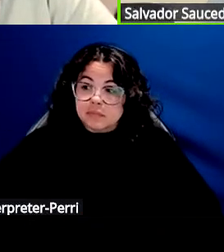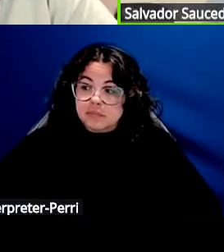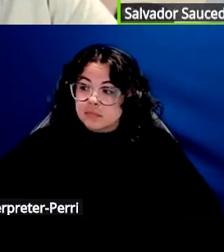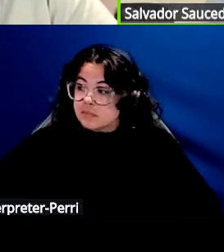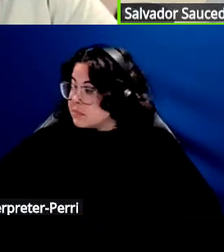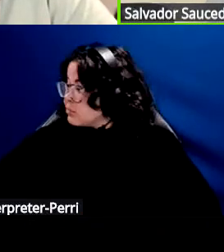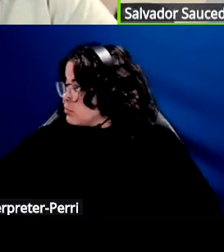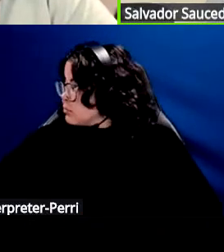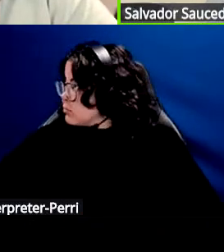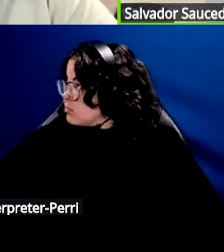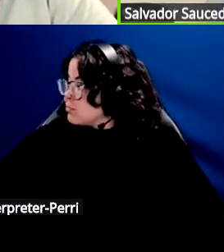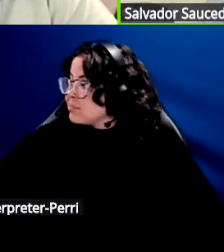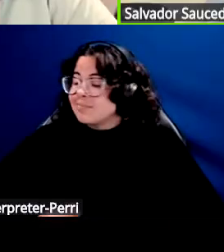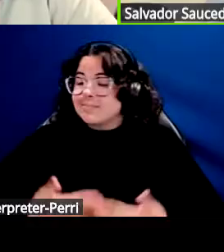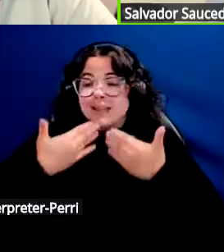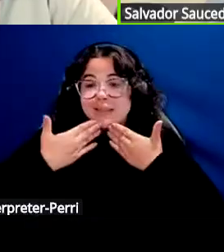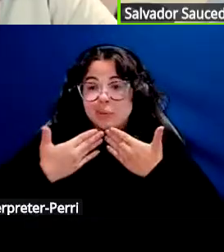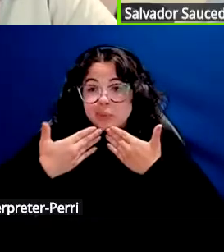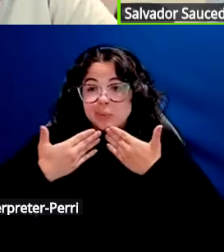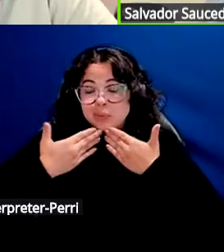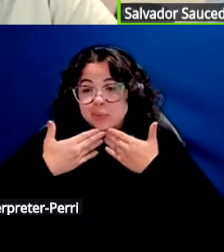Thank you. Mhm.